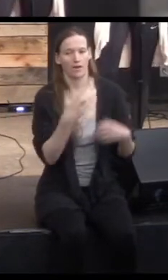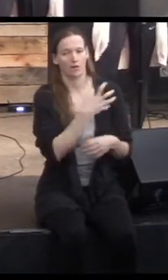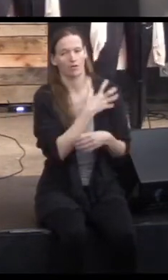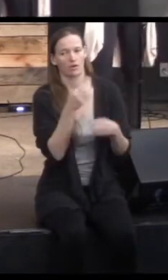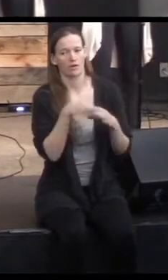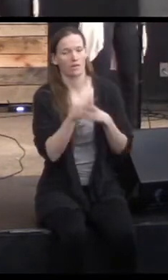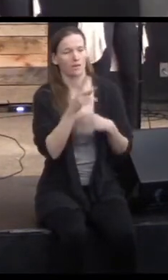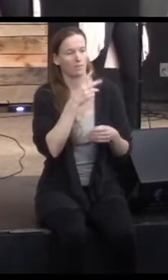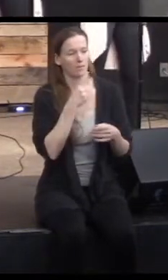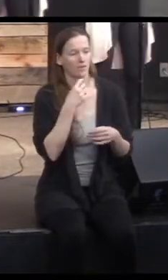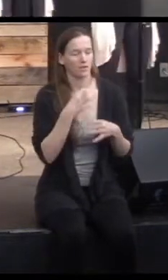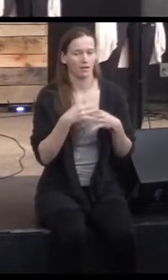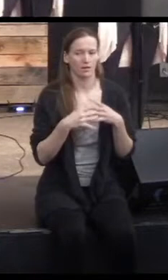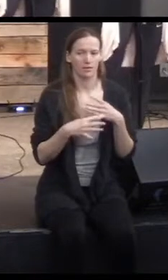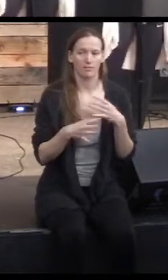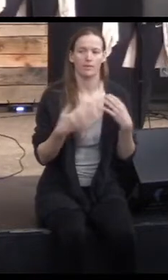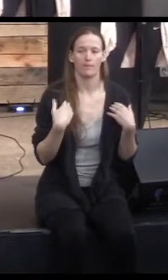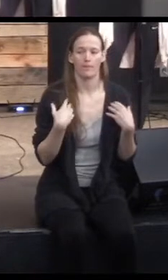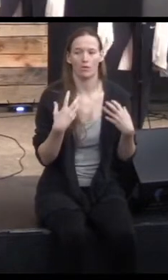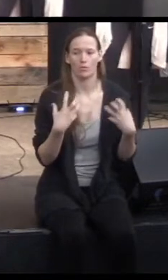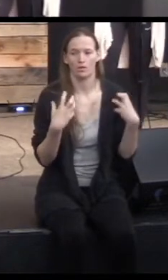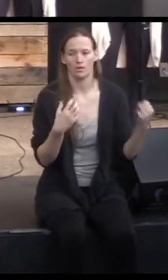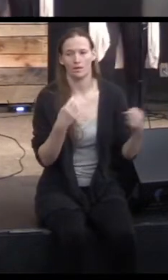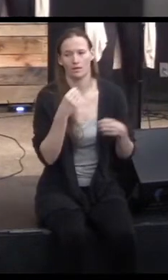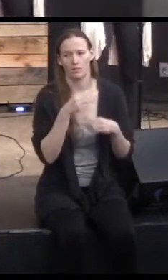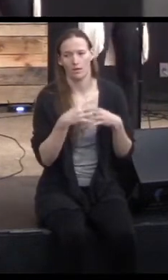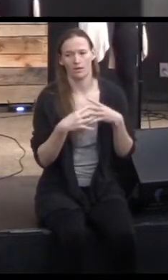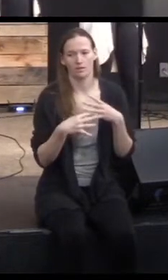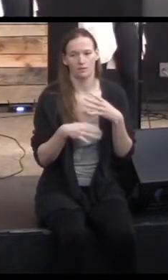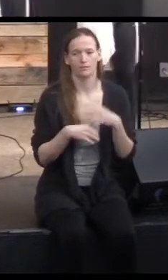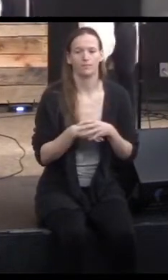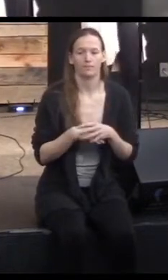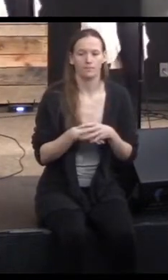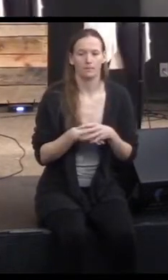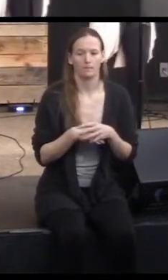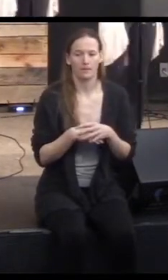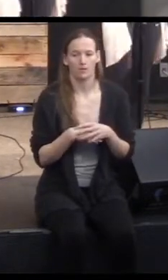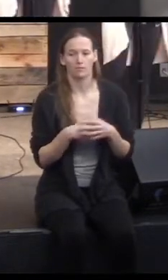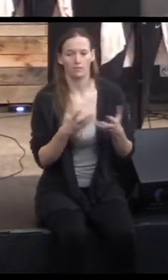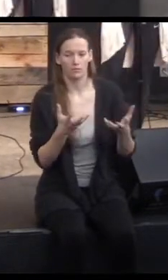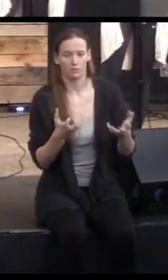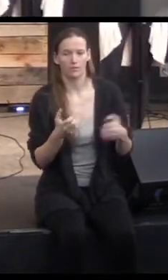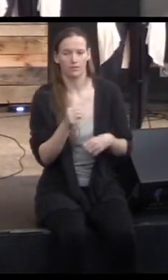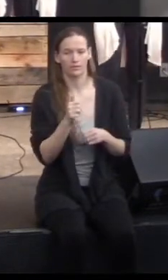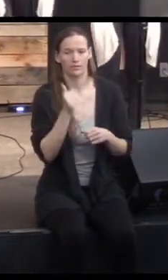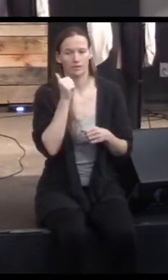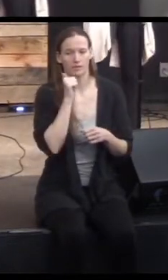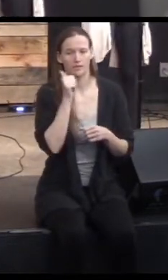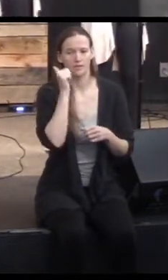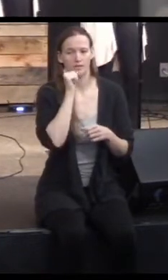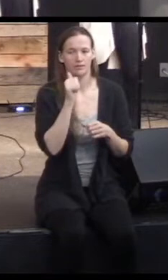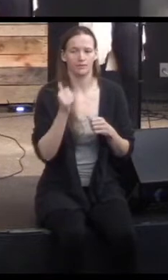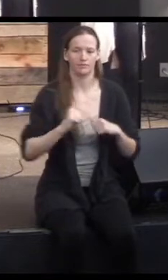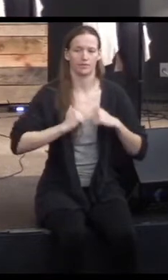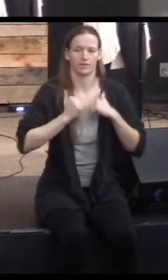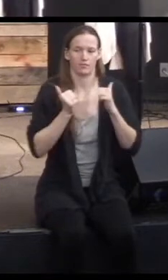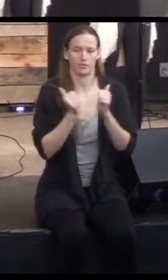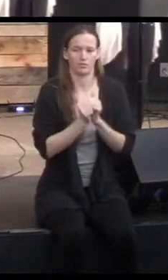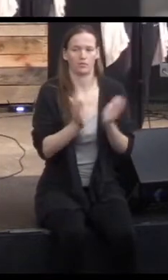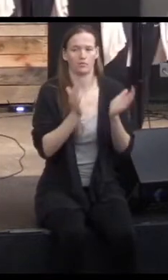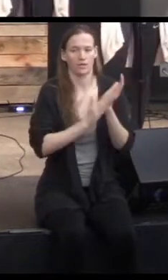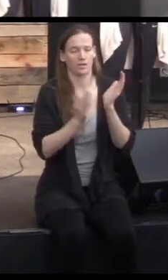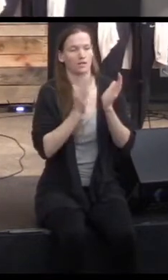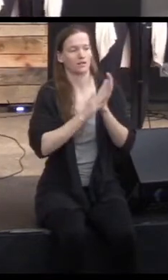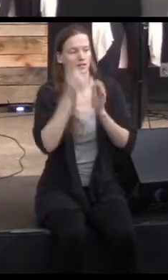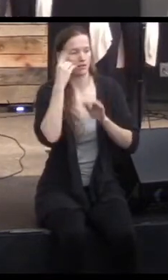There is power in the blood, power in the blood. Would you live daily his praises